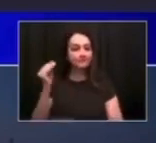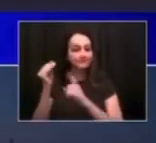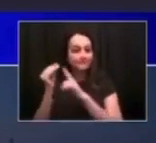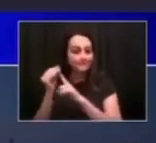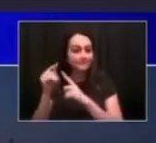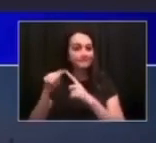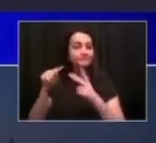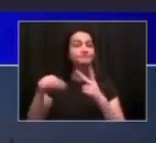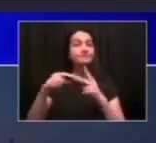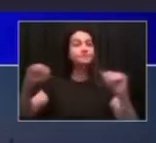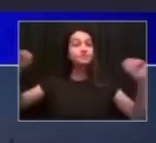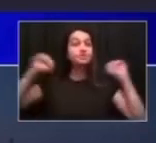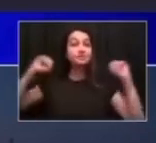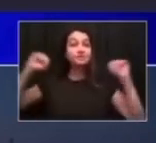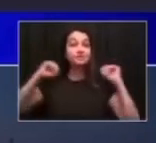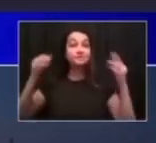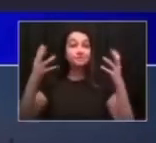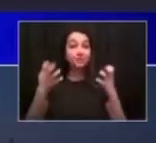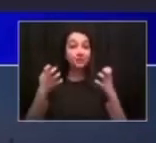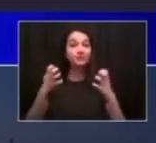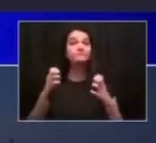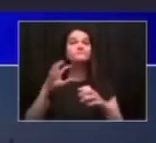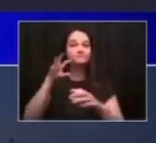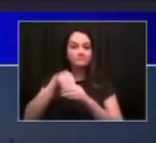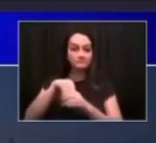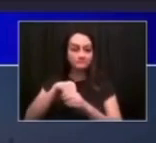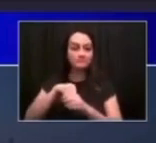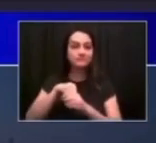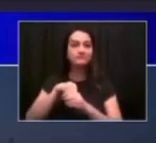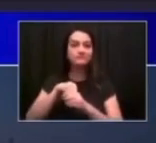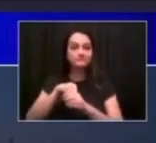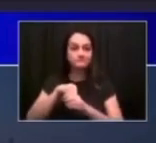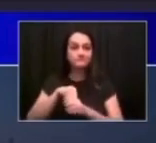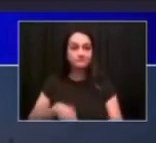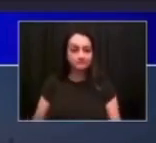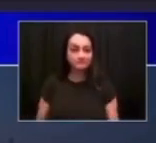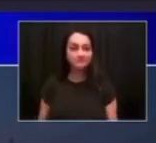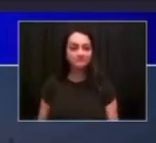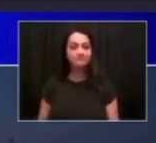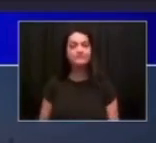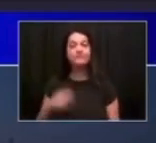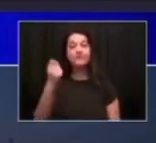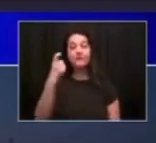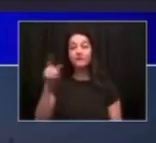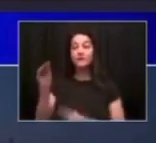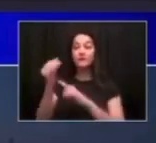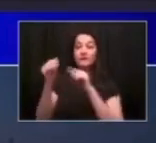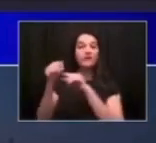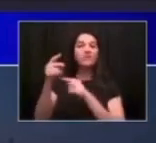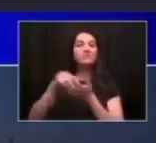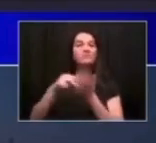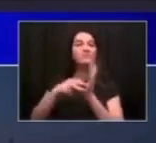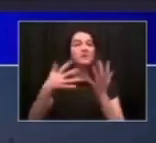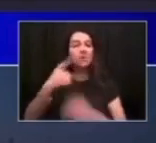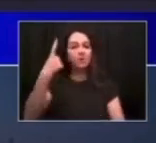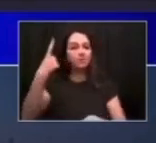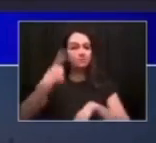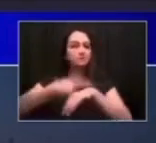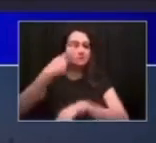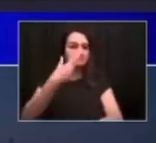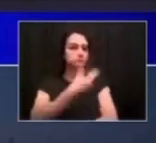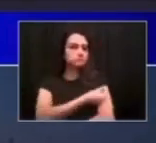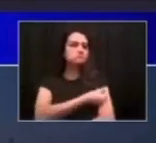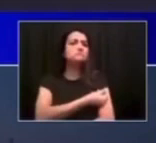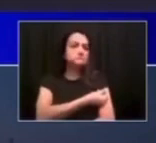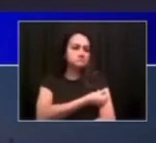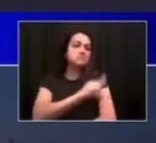least one dose. This is crucial because we know that this will encourage a lot more vaccination. We've seen